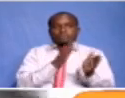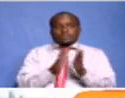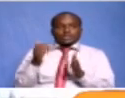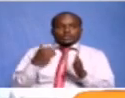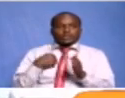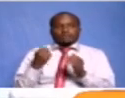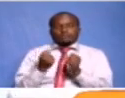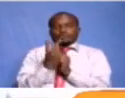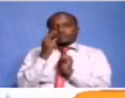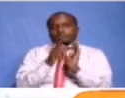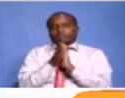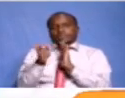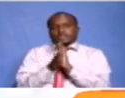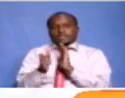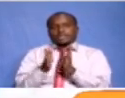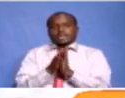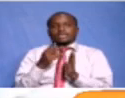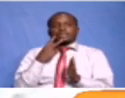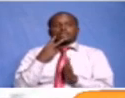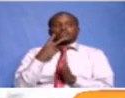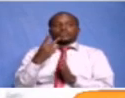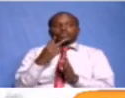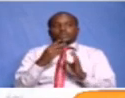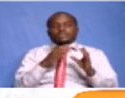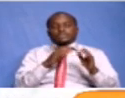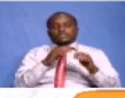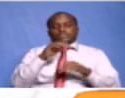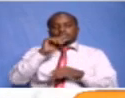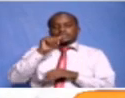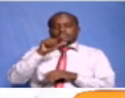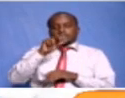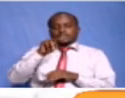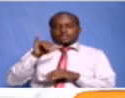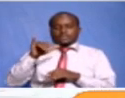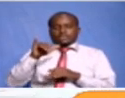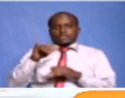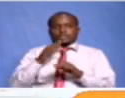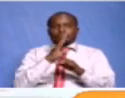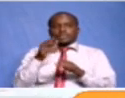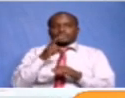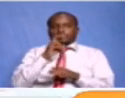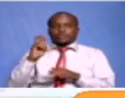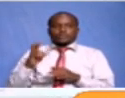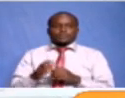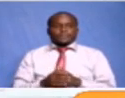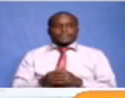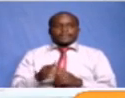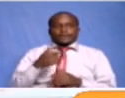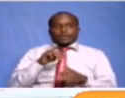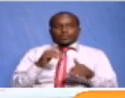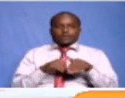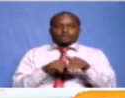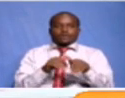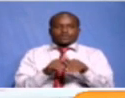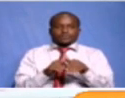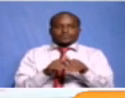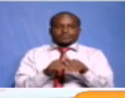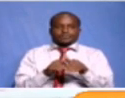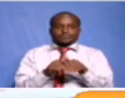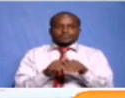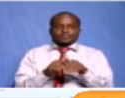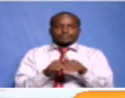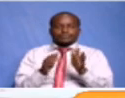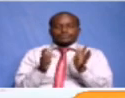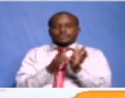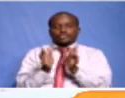12 branches and 200 agency outlets by the year 2020. Tunafuata mafundisho ya